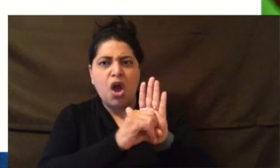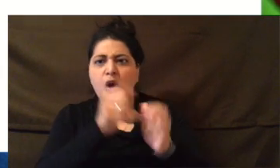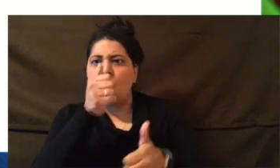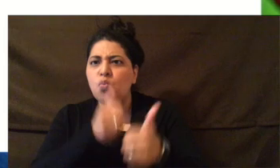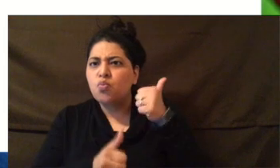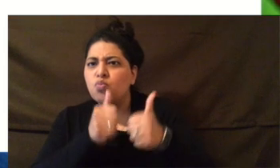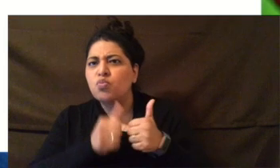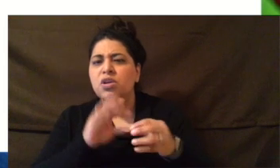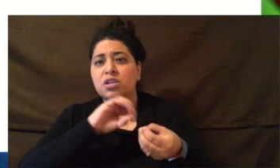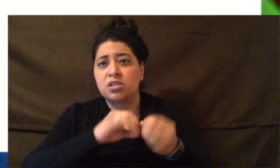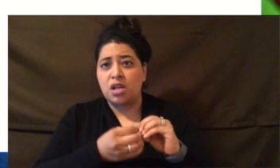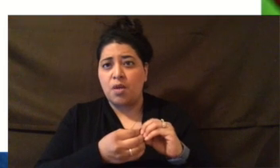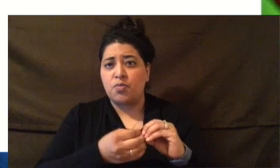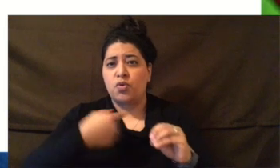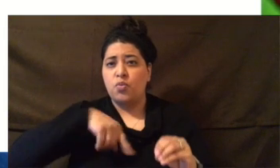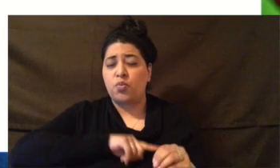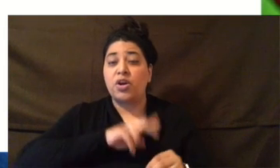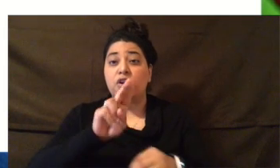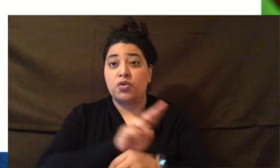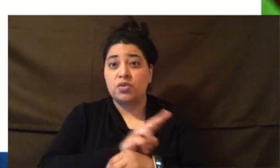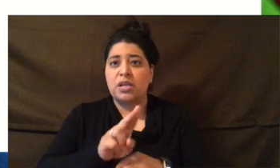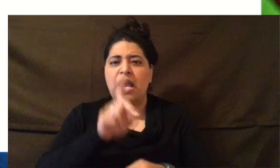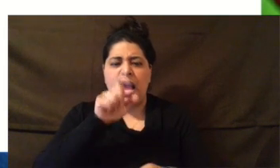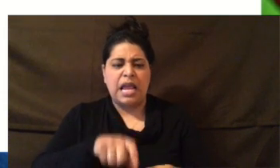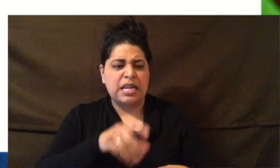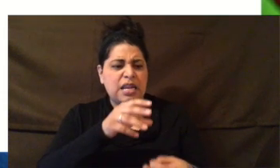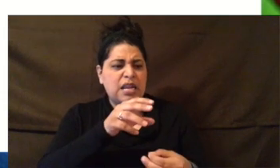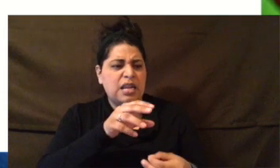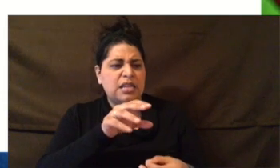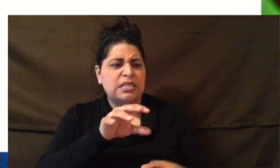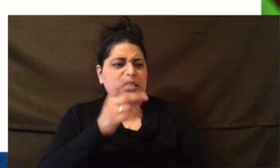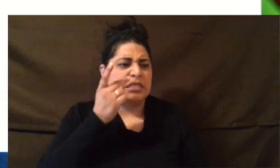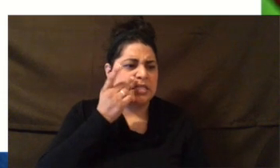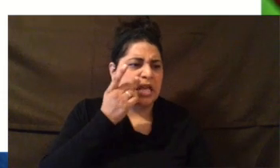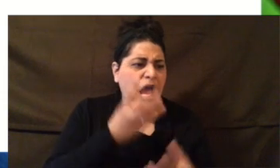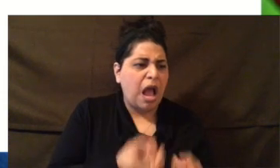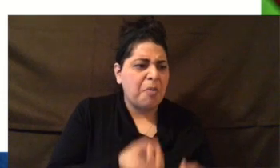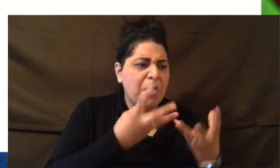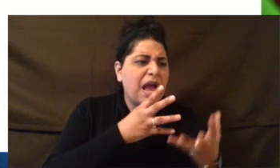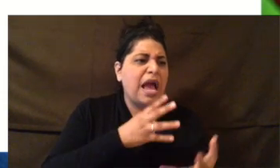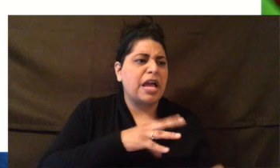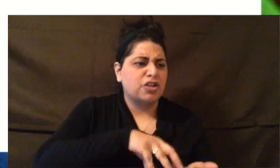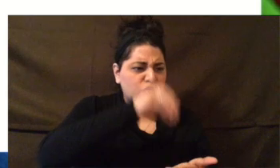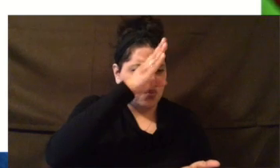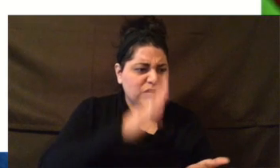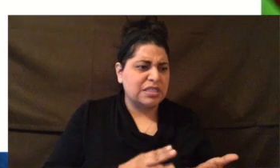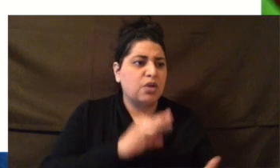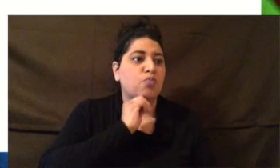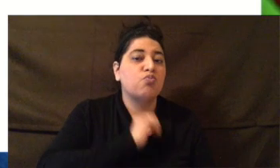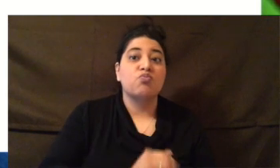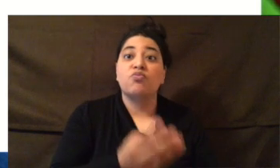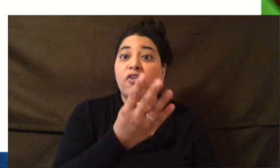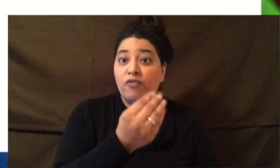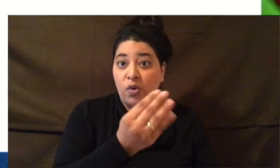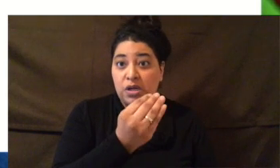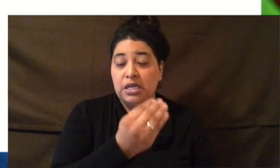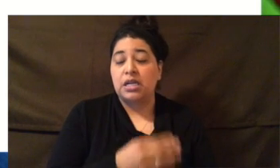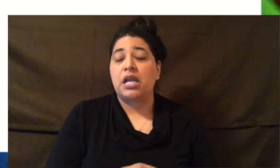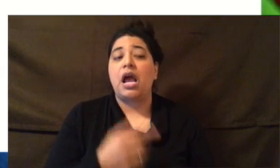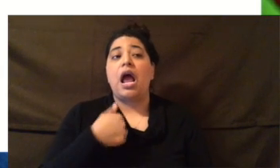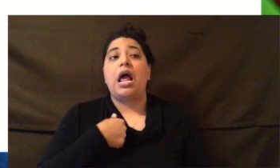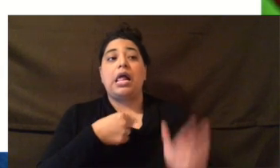the numbers that we're going to be using. So I need to figure out how many kids are 14 years old. Okay, so I've gone over and